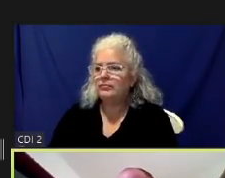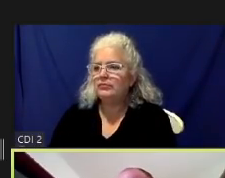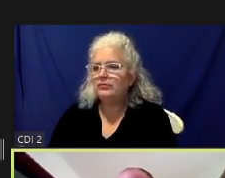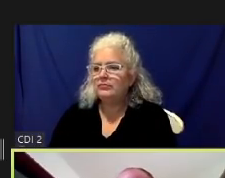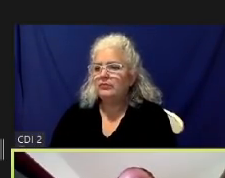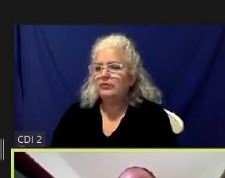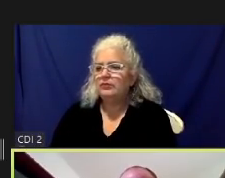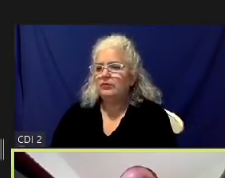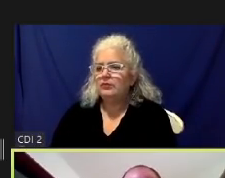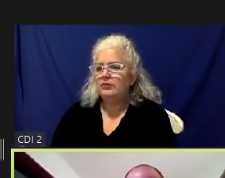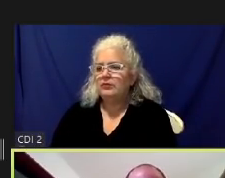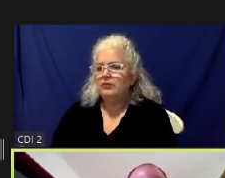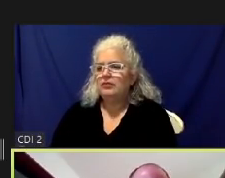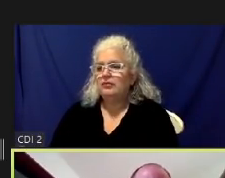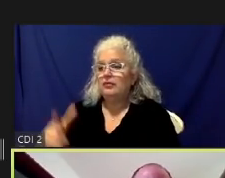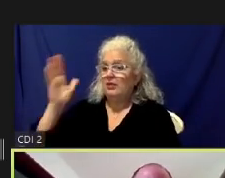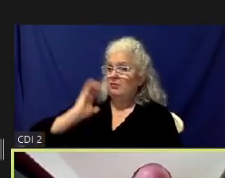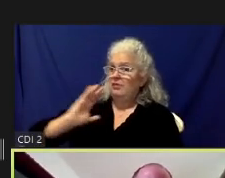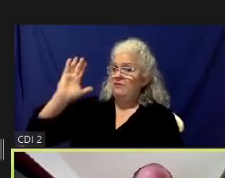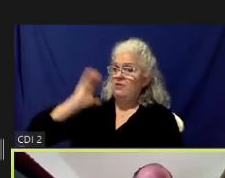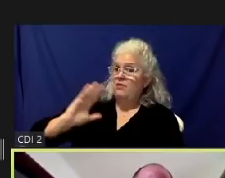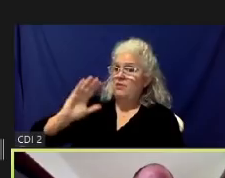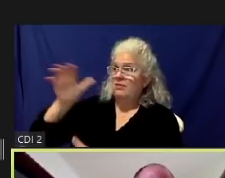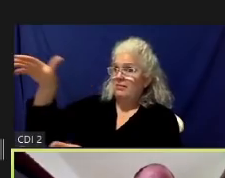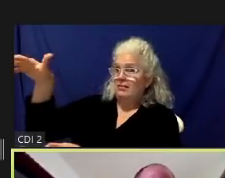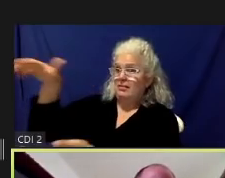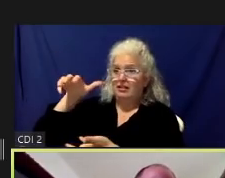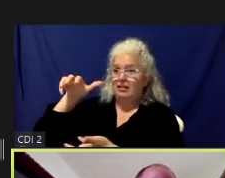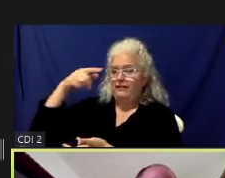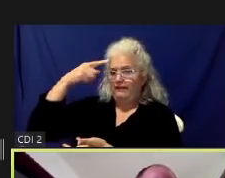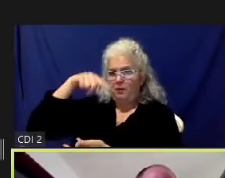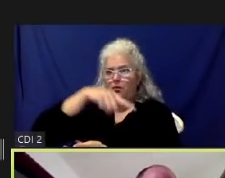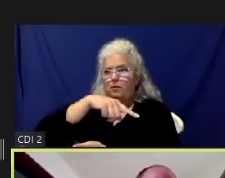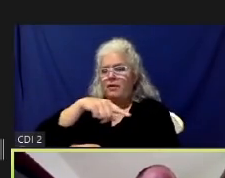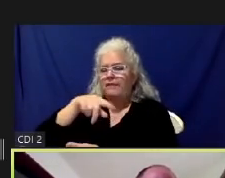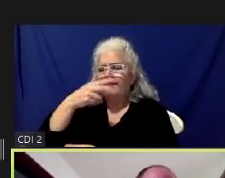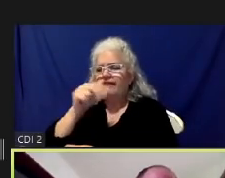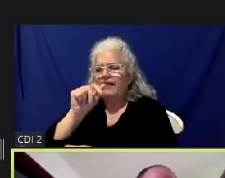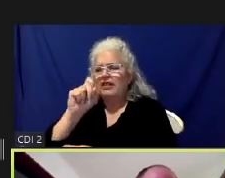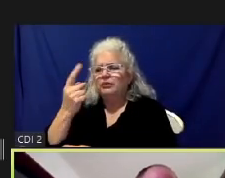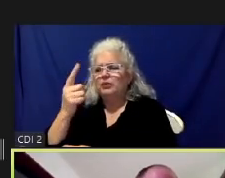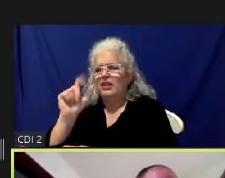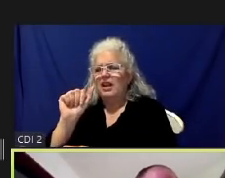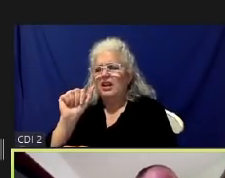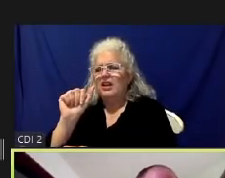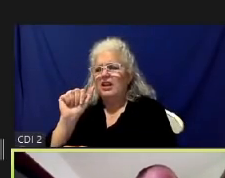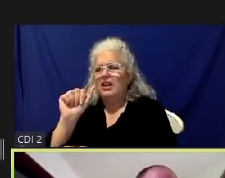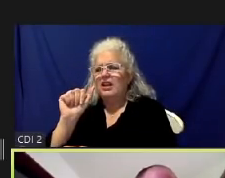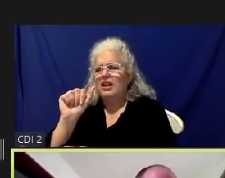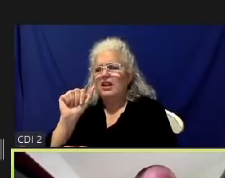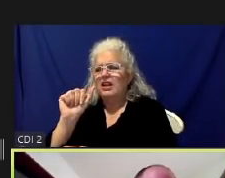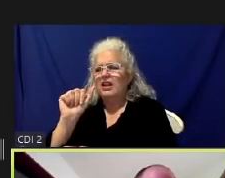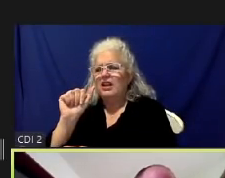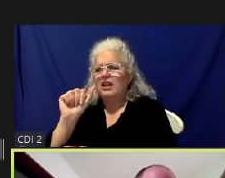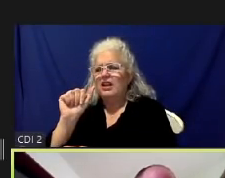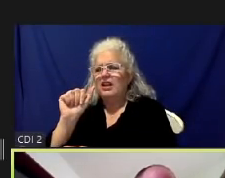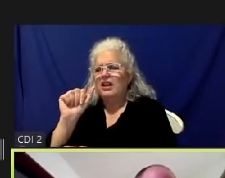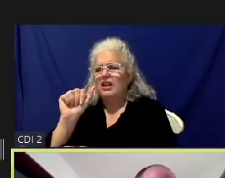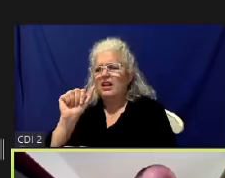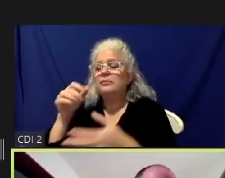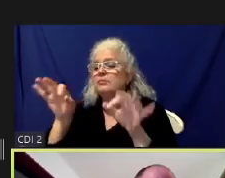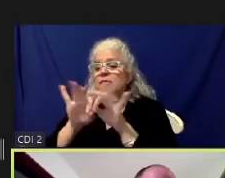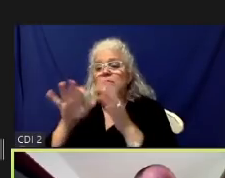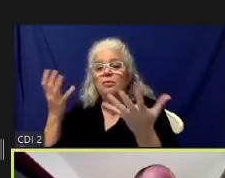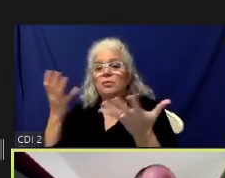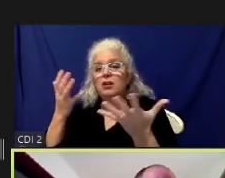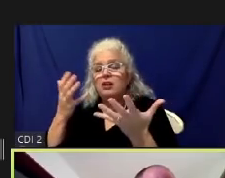Let's just do this based upon age, because in terms of primarily mortality, not so much the risk